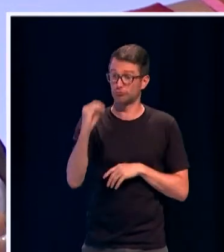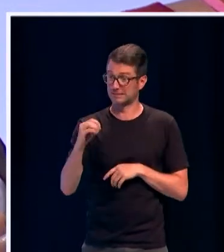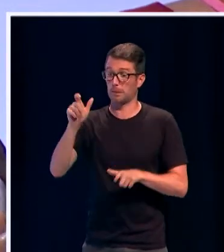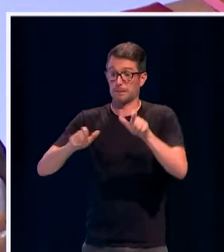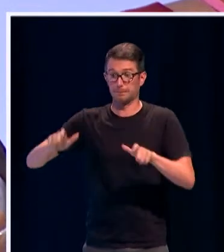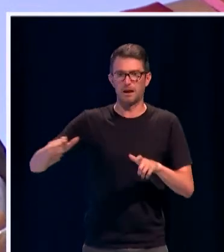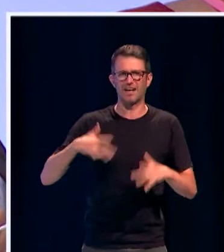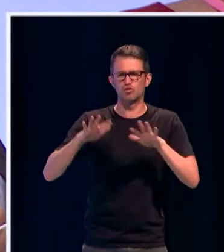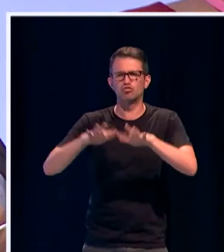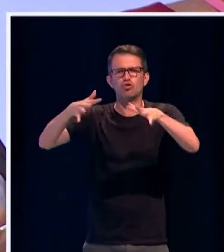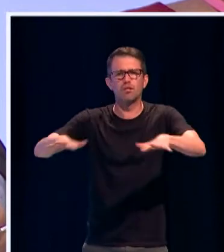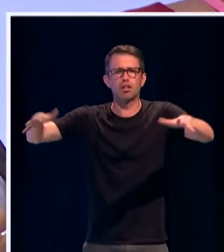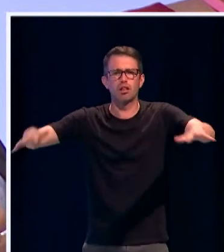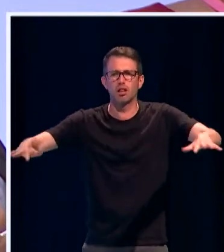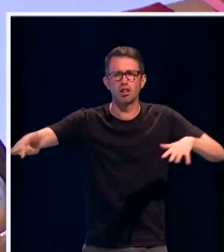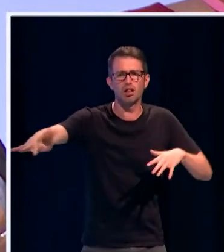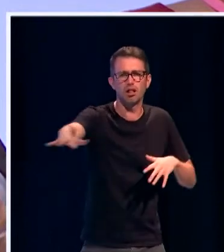Most of them are invisible.